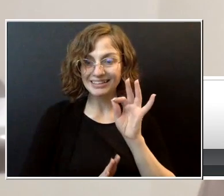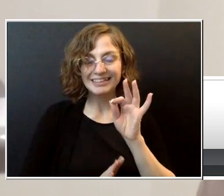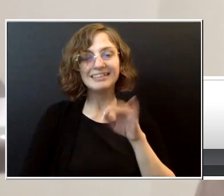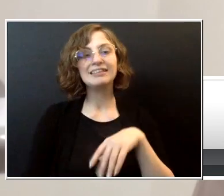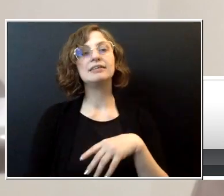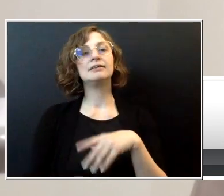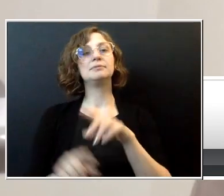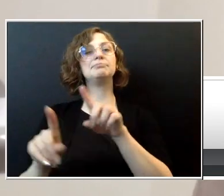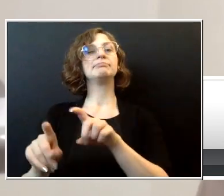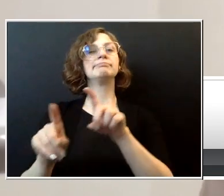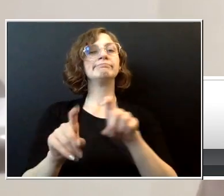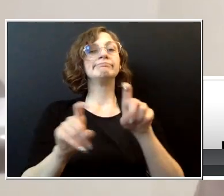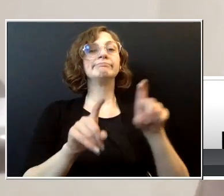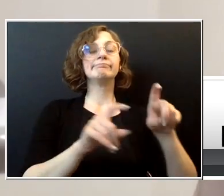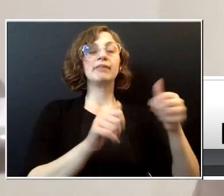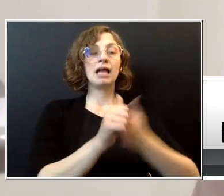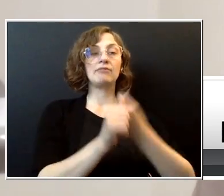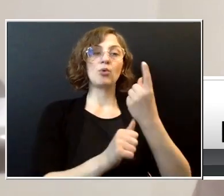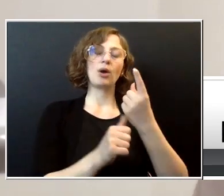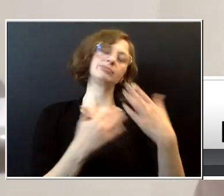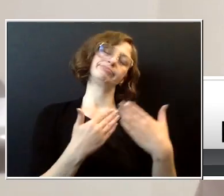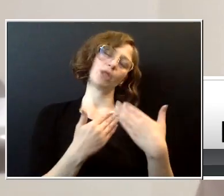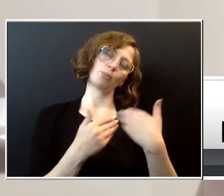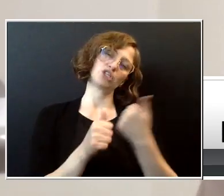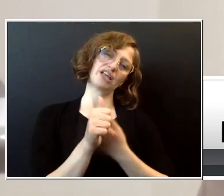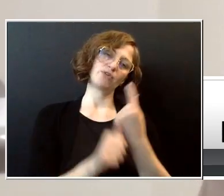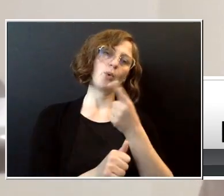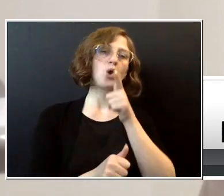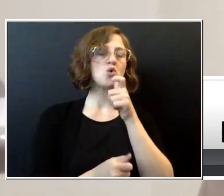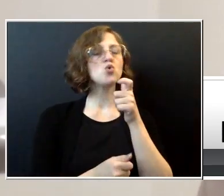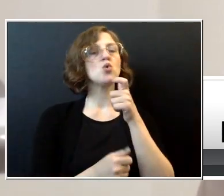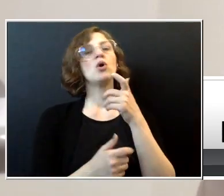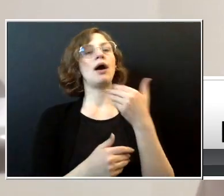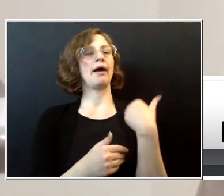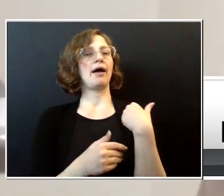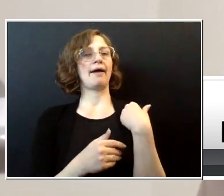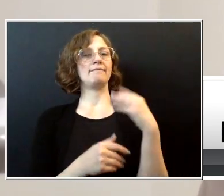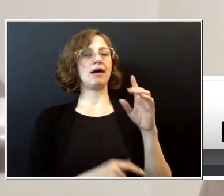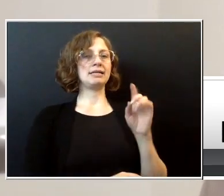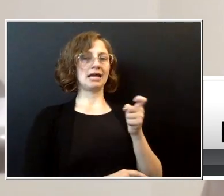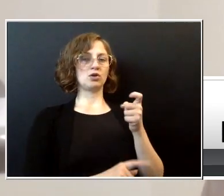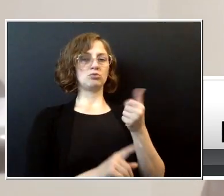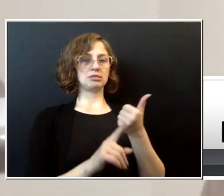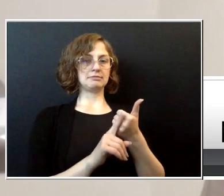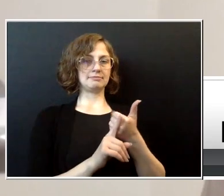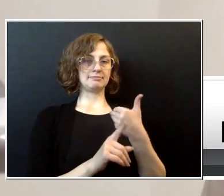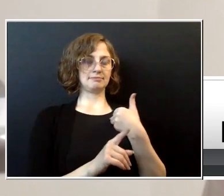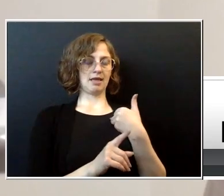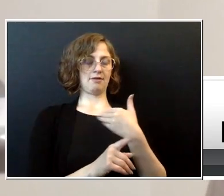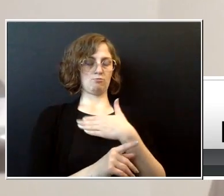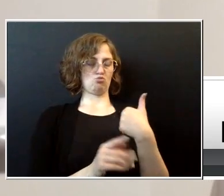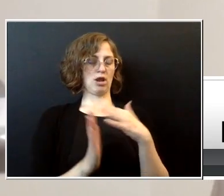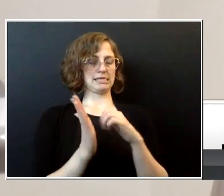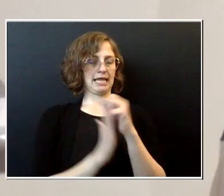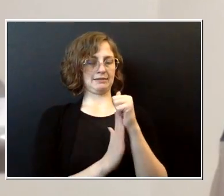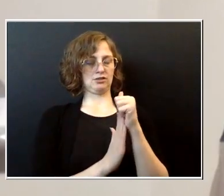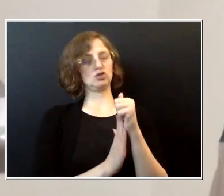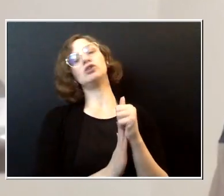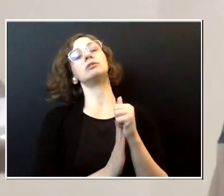everybody, or almost everybody that comes in with a diagnosis of breast cancer. So the most